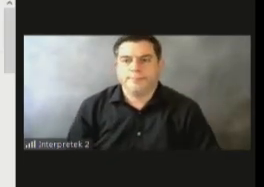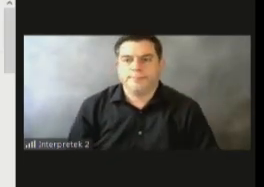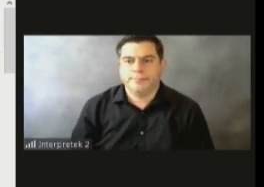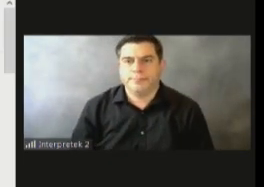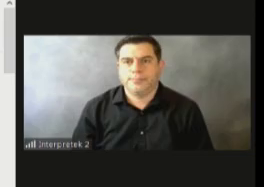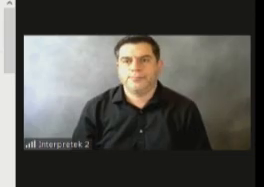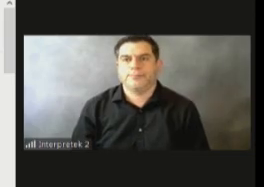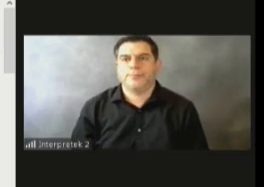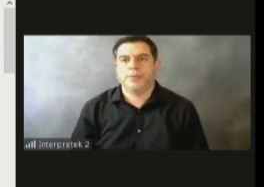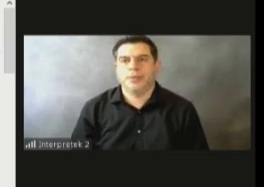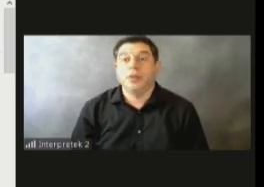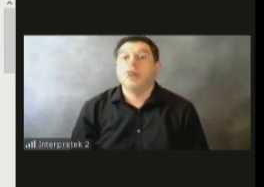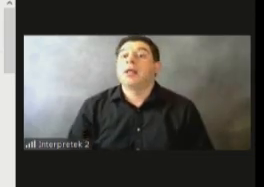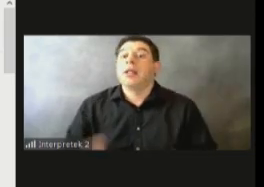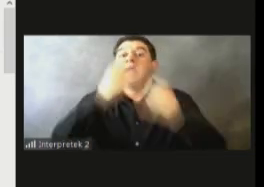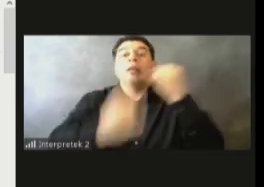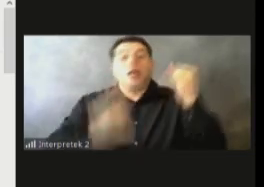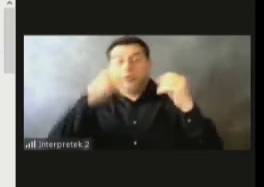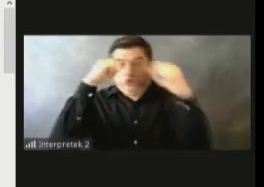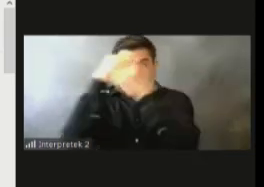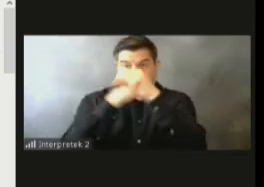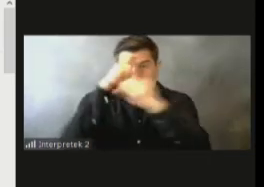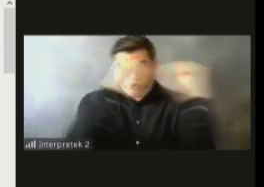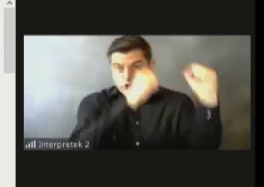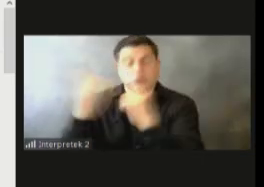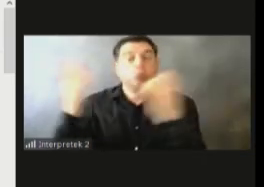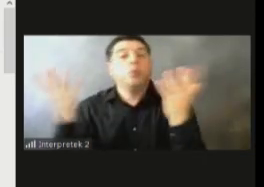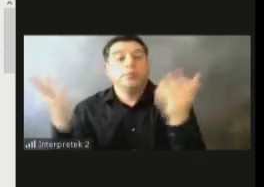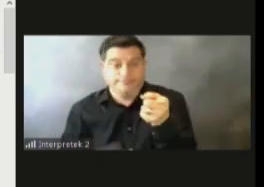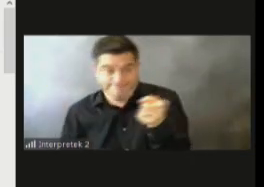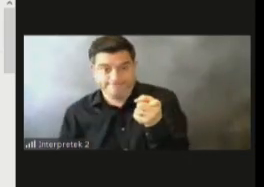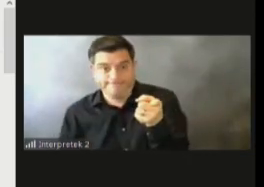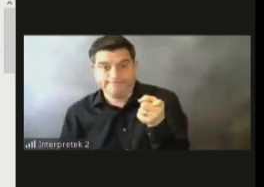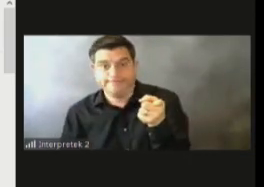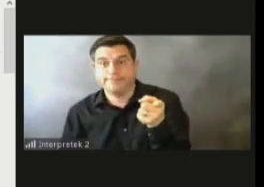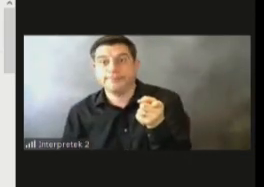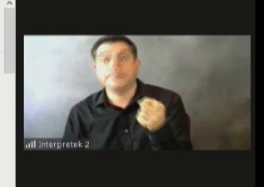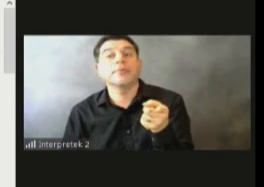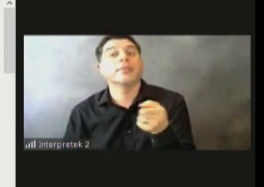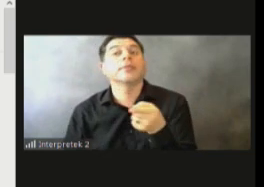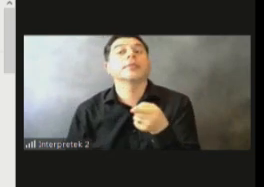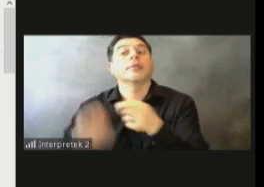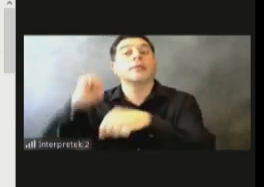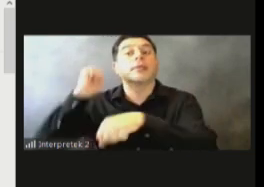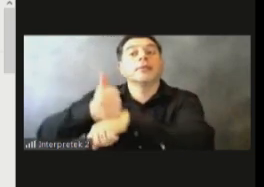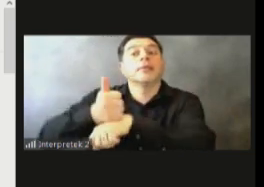And the final strategy that I'll share and the report touches on as well is the idea of implementing a linkage fee. A linkage fee is a tool that is used by local